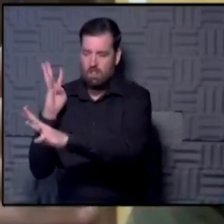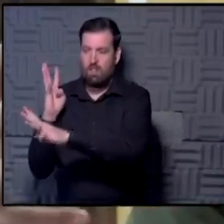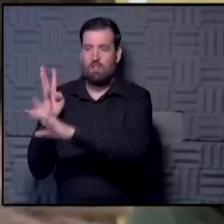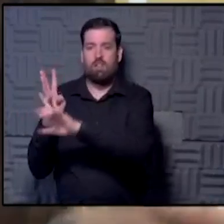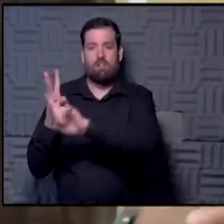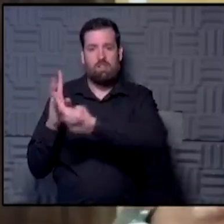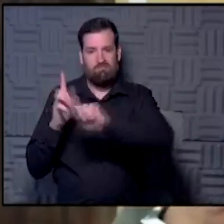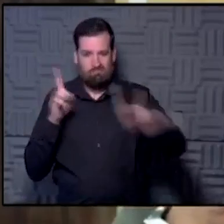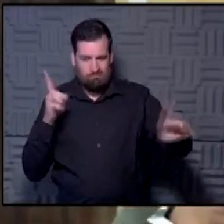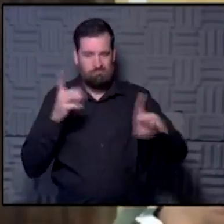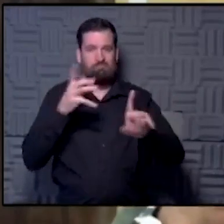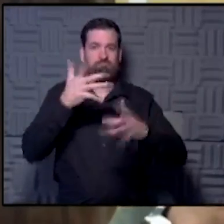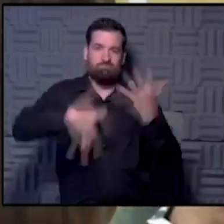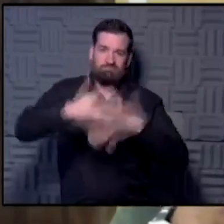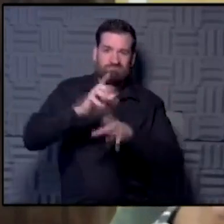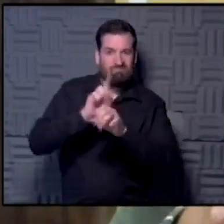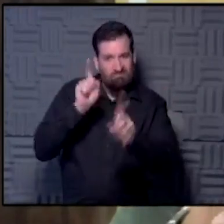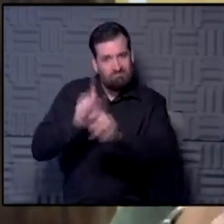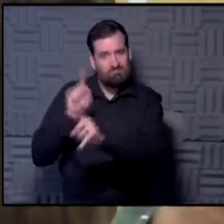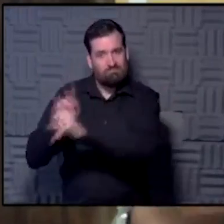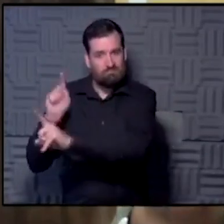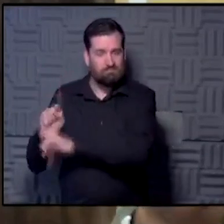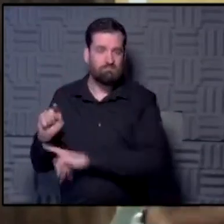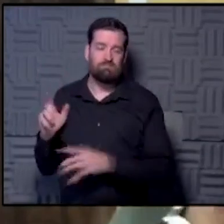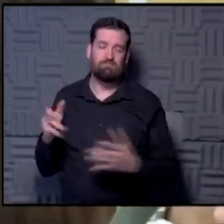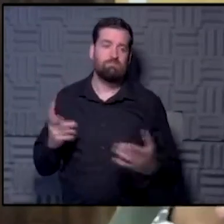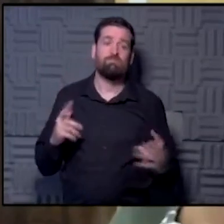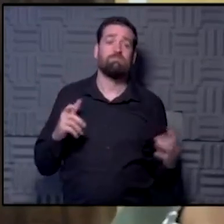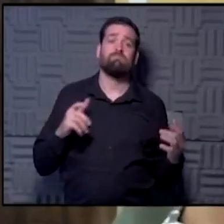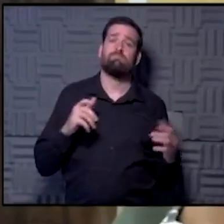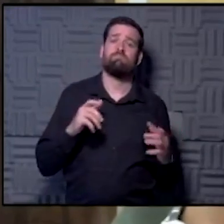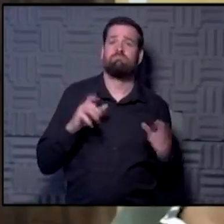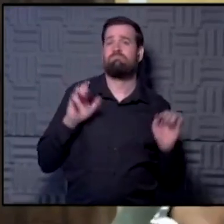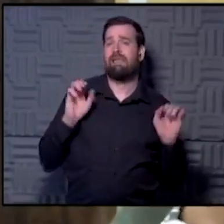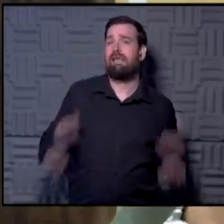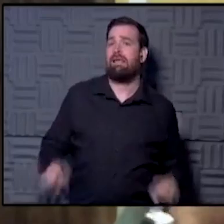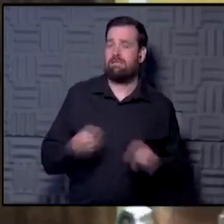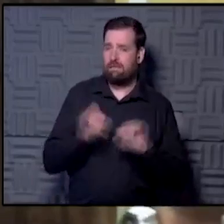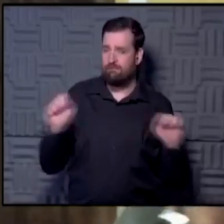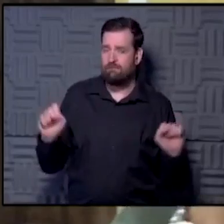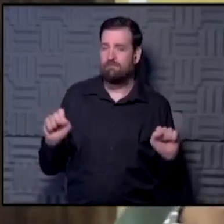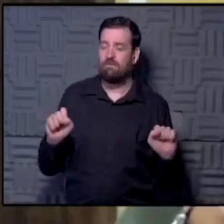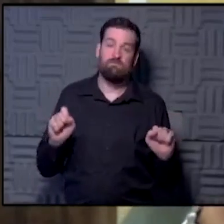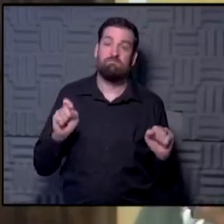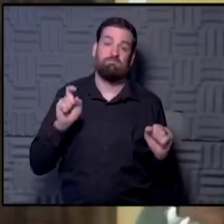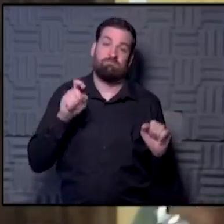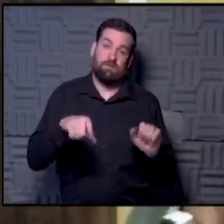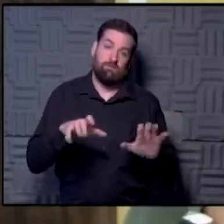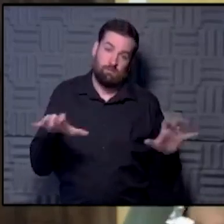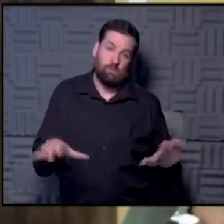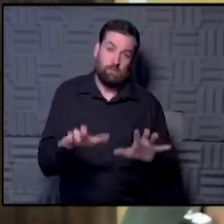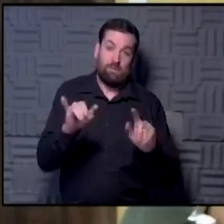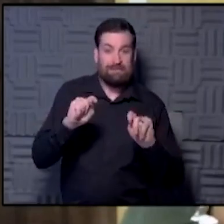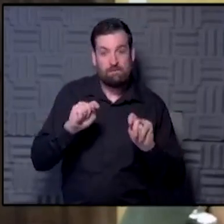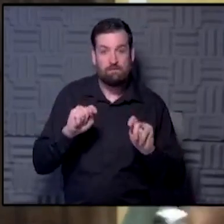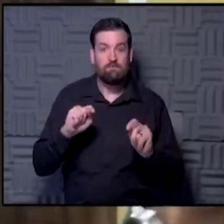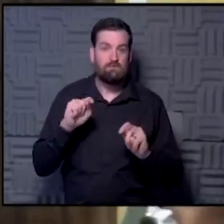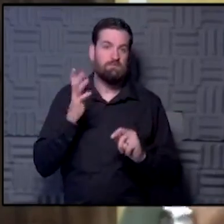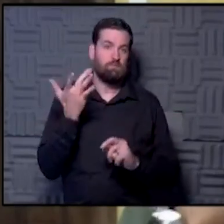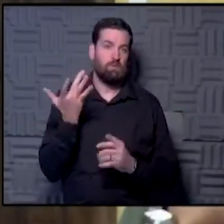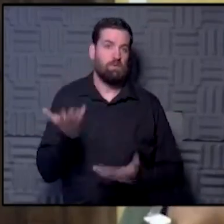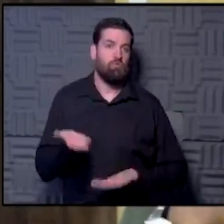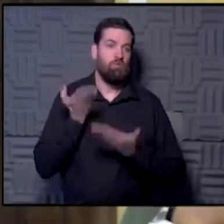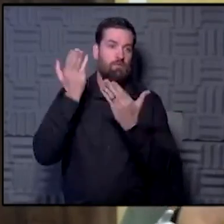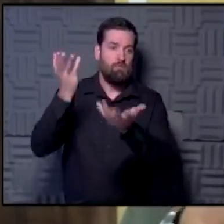keep people distanced between groups. There are ways to be able to do it safe. They've got to be able to do it. It's part of the reason why we offered our